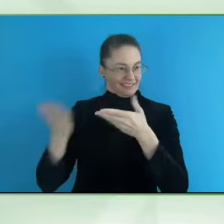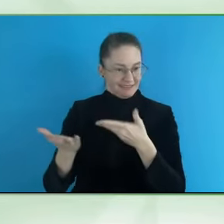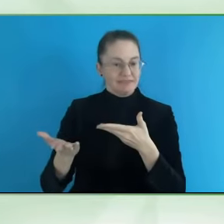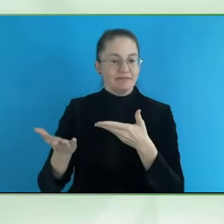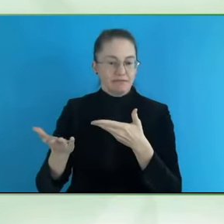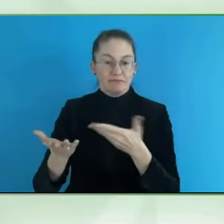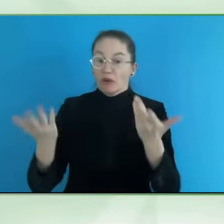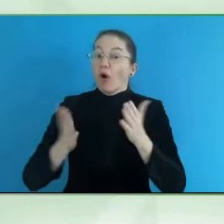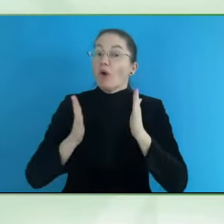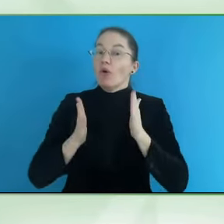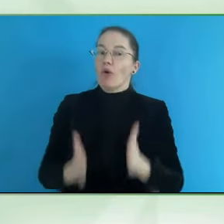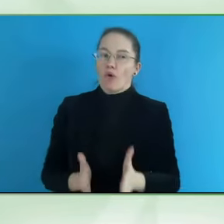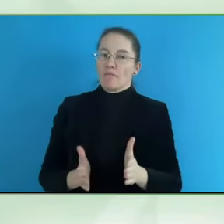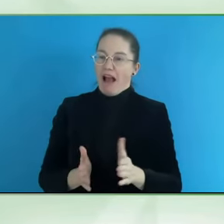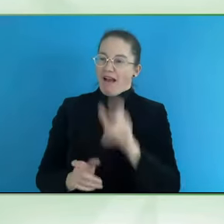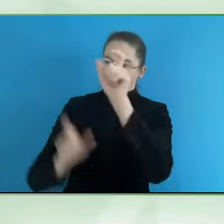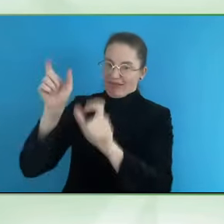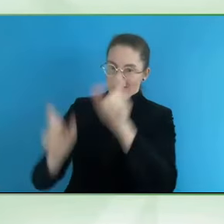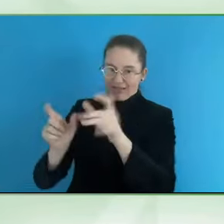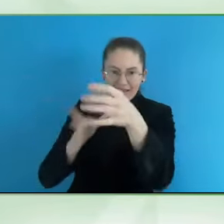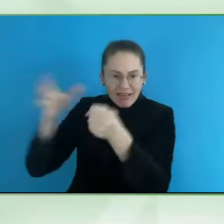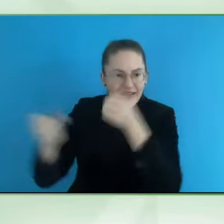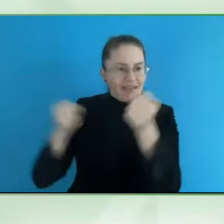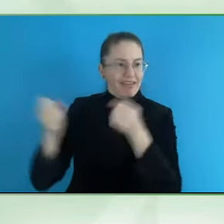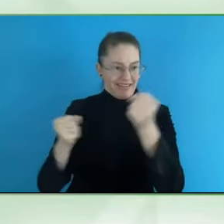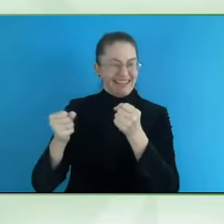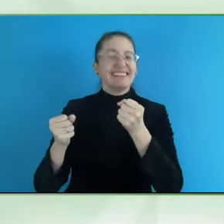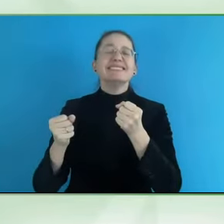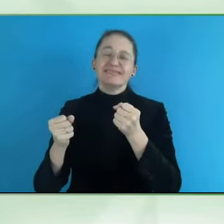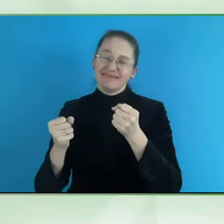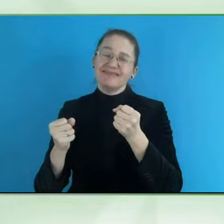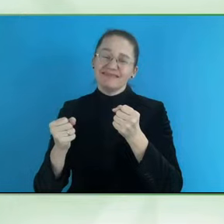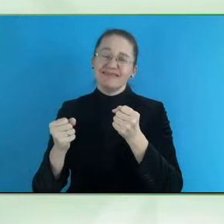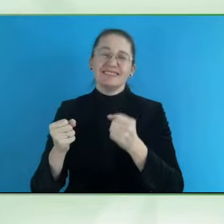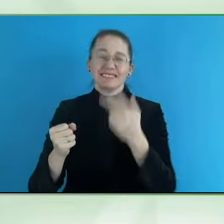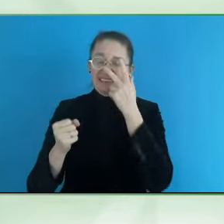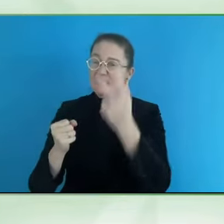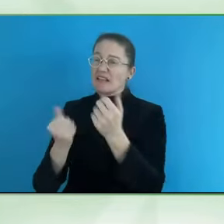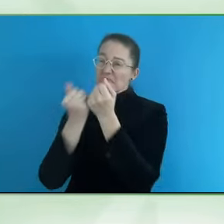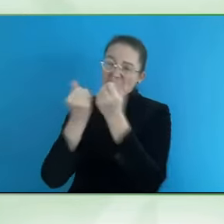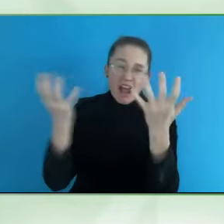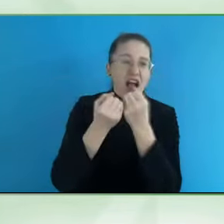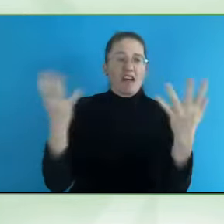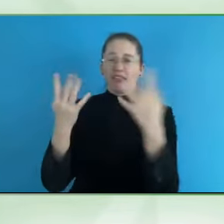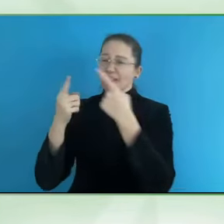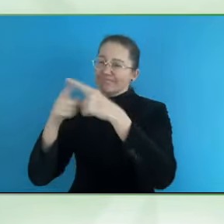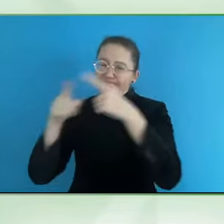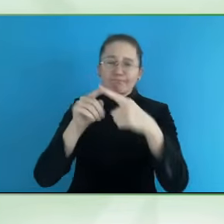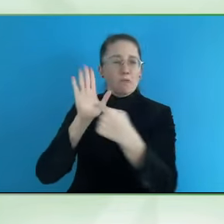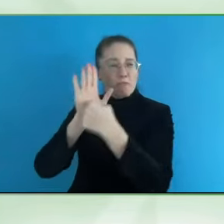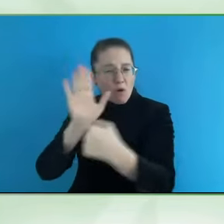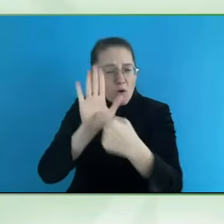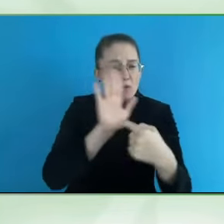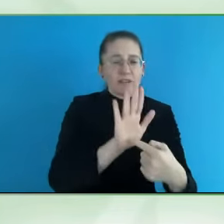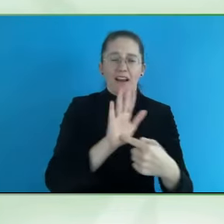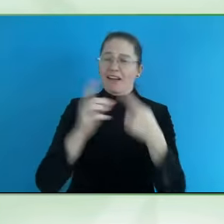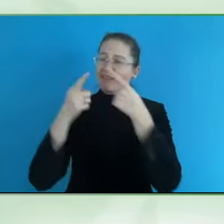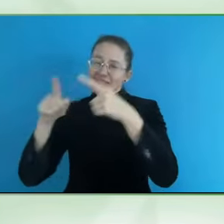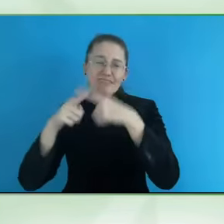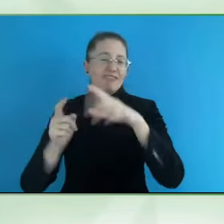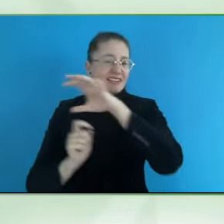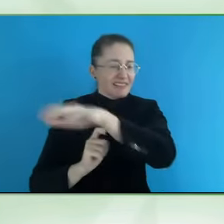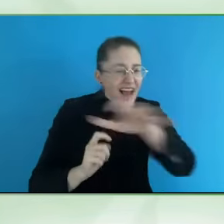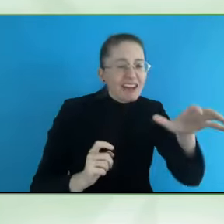how learning supporters are used. And that would be, that we could have a whole